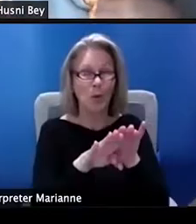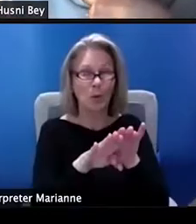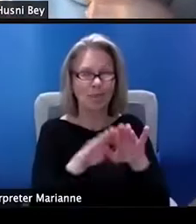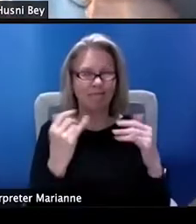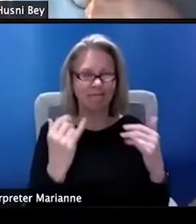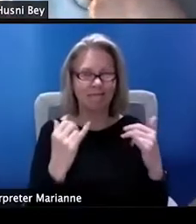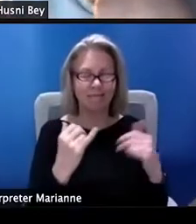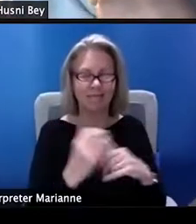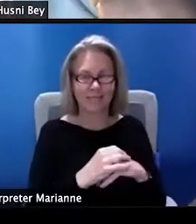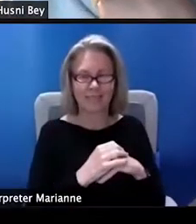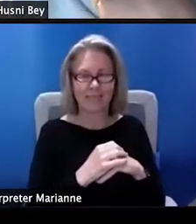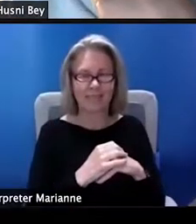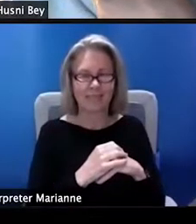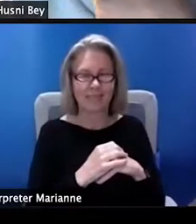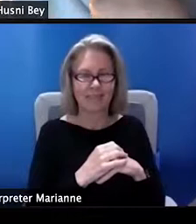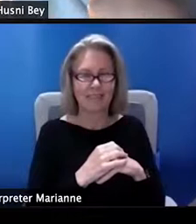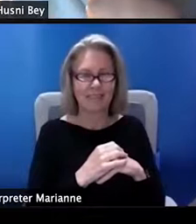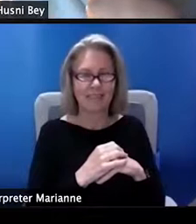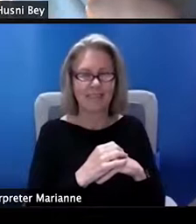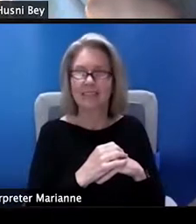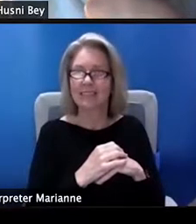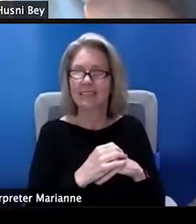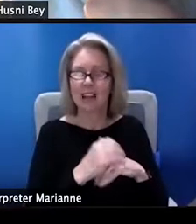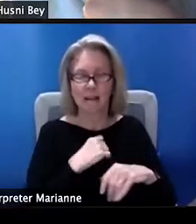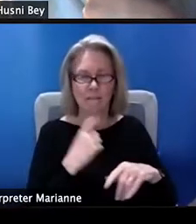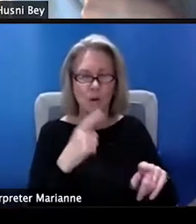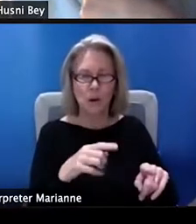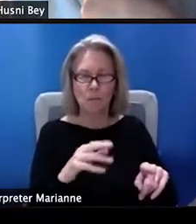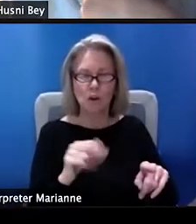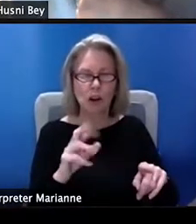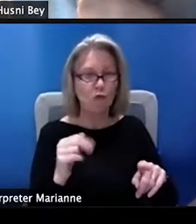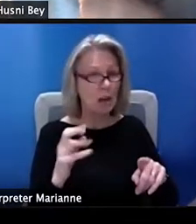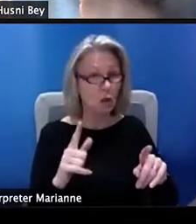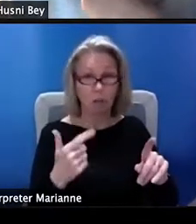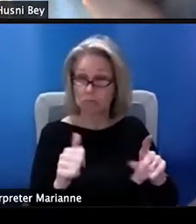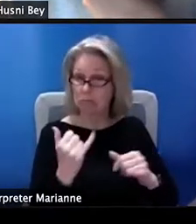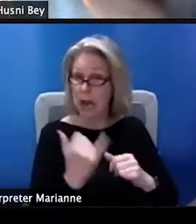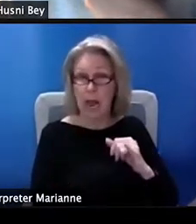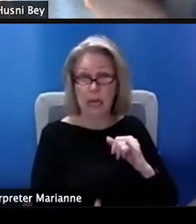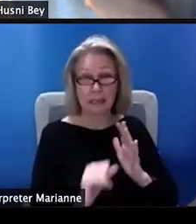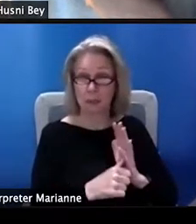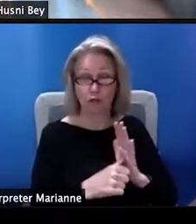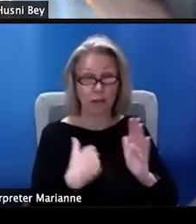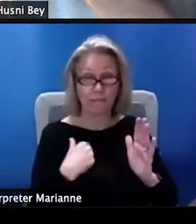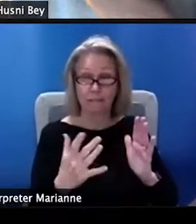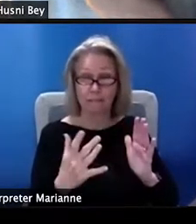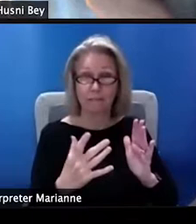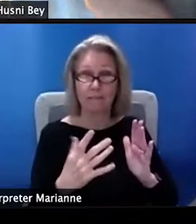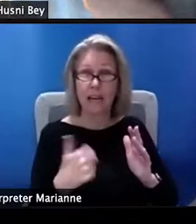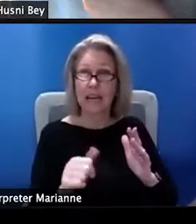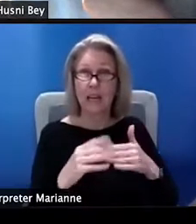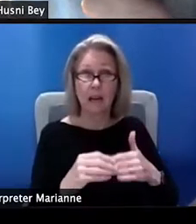I'd love for Maria and Rachel to share any last impressions they have or guiding words